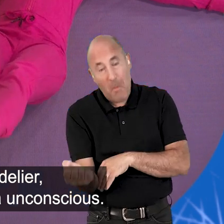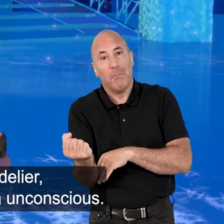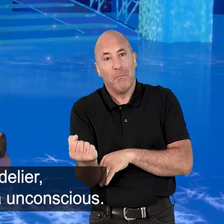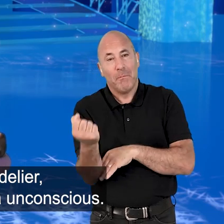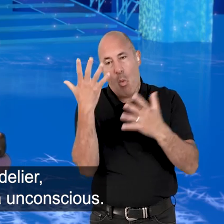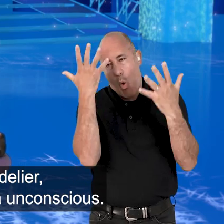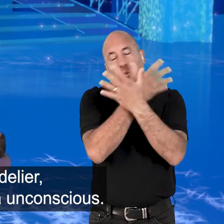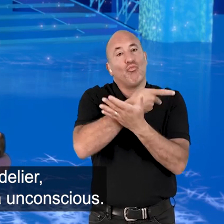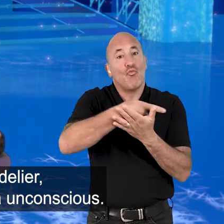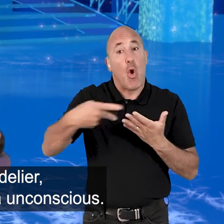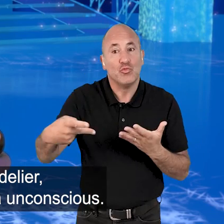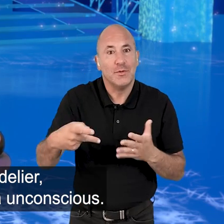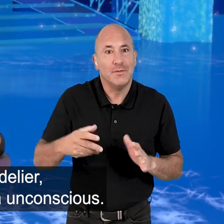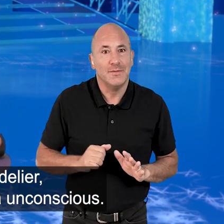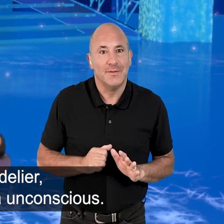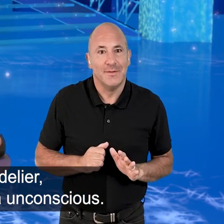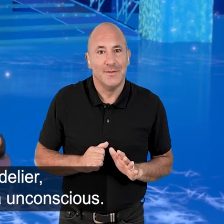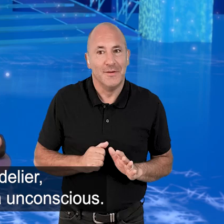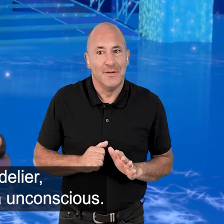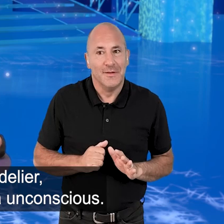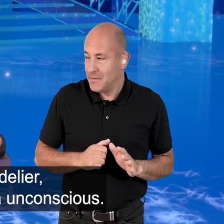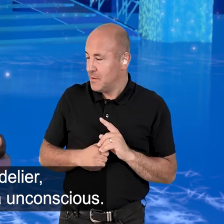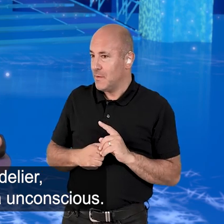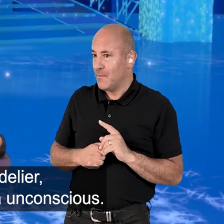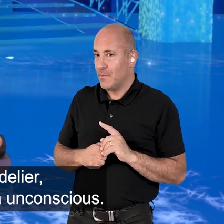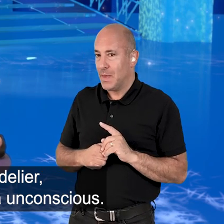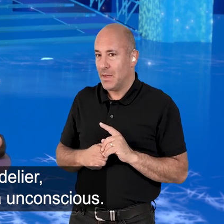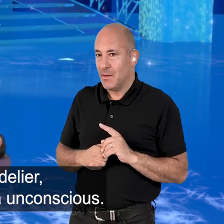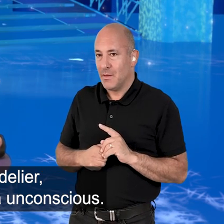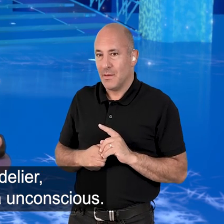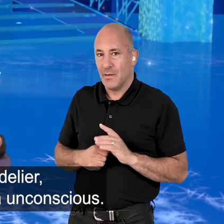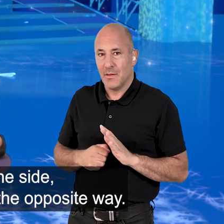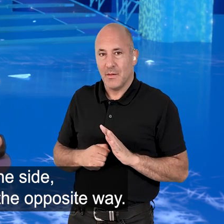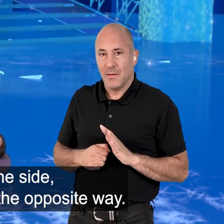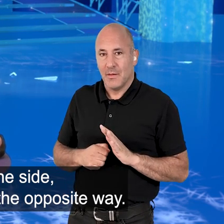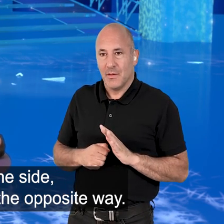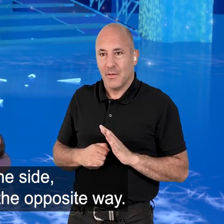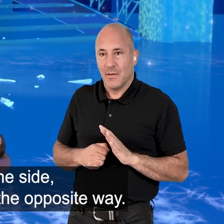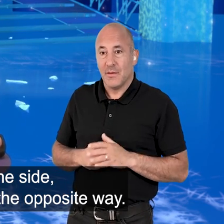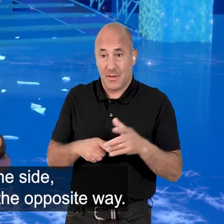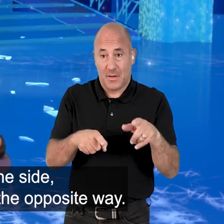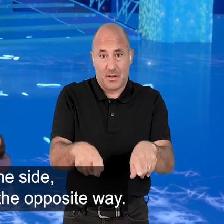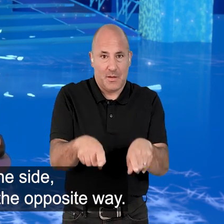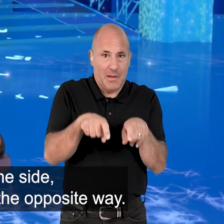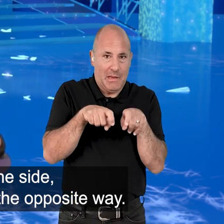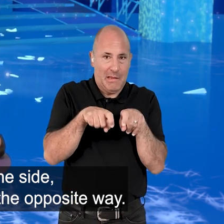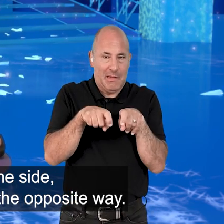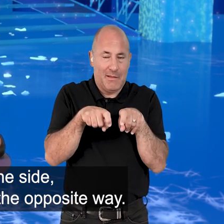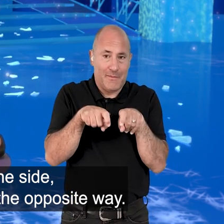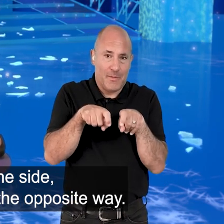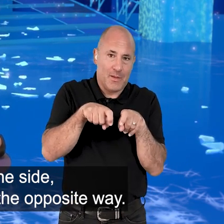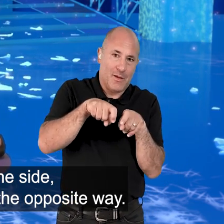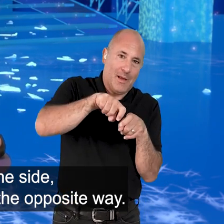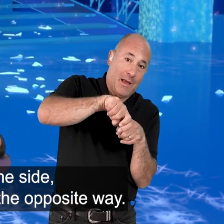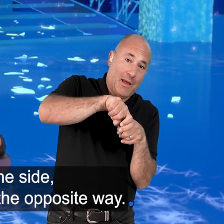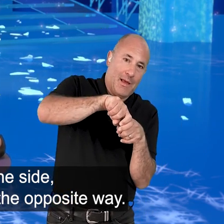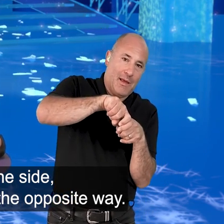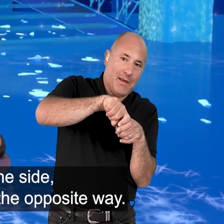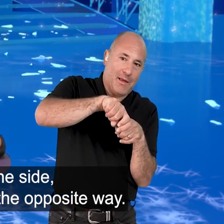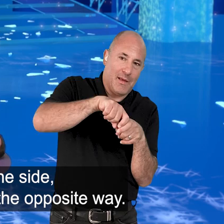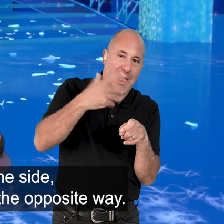crashing down, knocking Elsa unconscious. Bend your knees, turn them to the side, turn